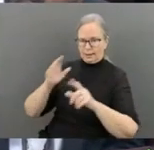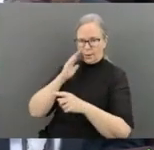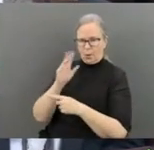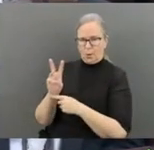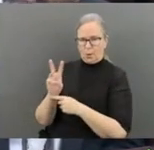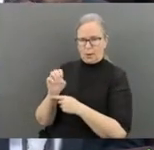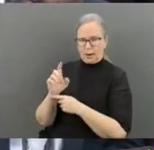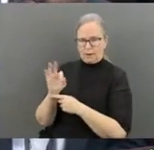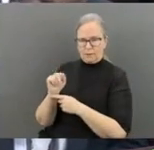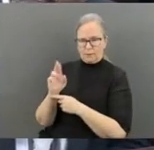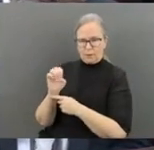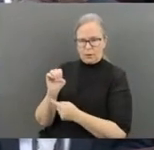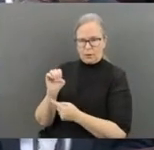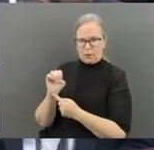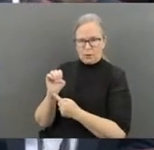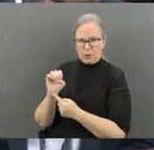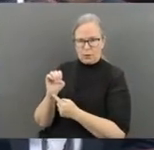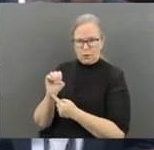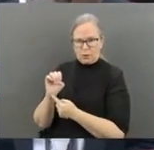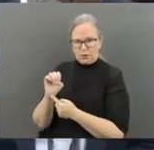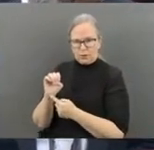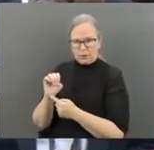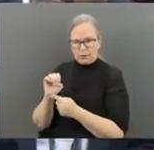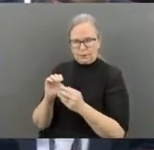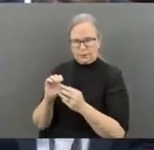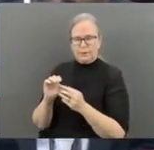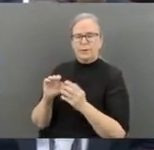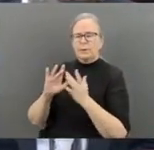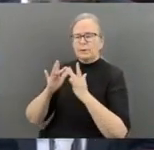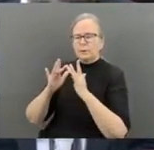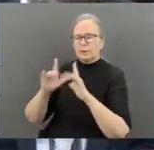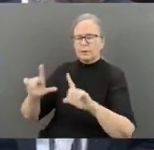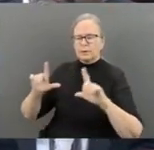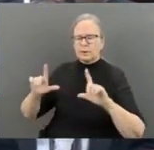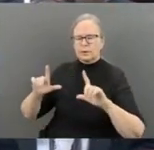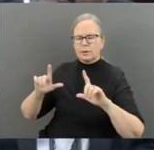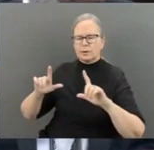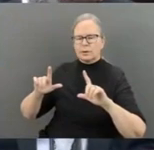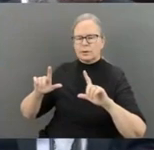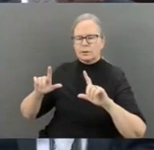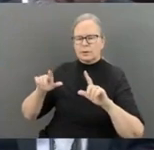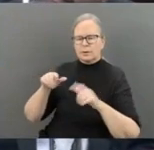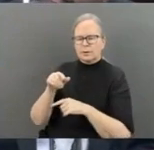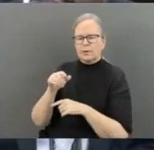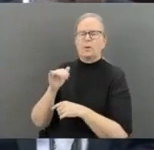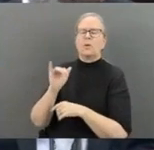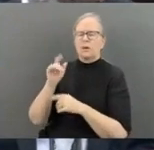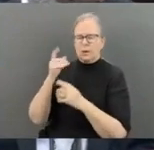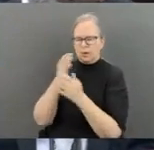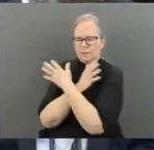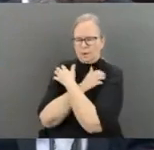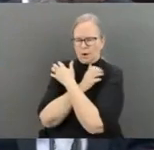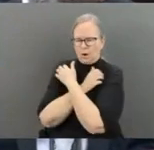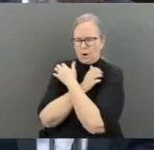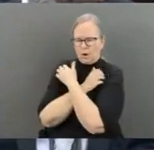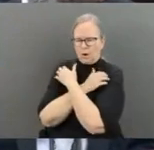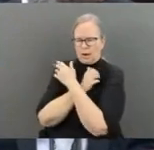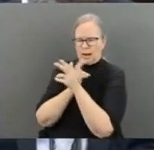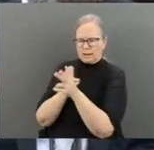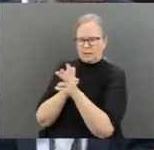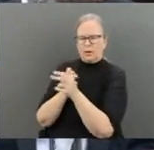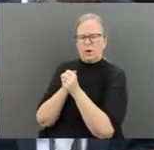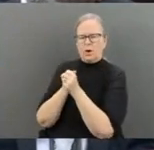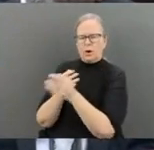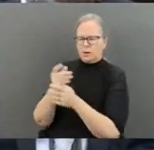Minister claims it's not a hunt, but bear biologists, myself included, and countless Albertans were outraged. Grizzly bears are a threatened